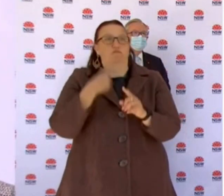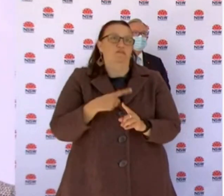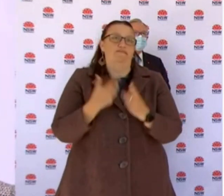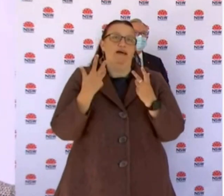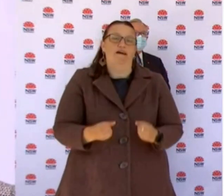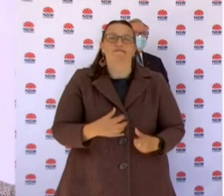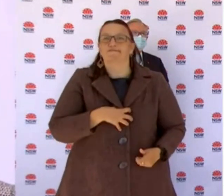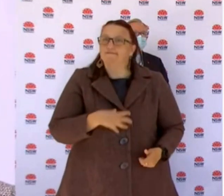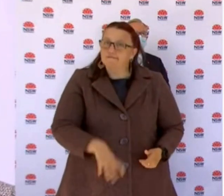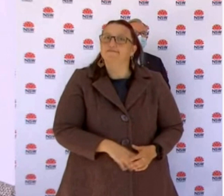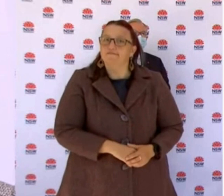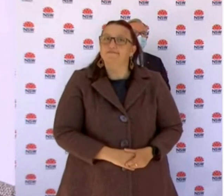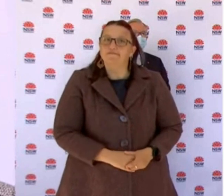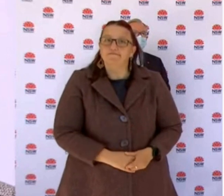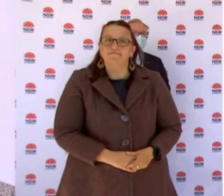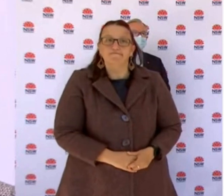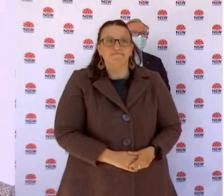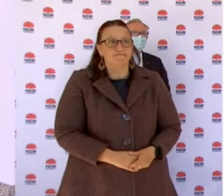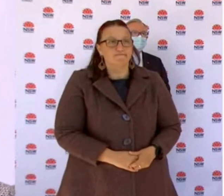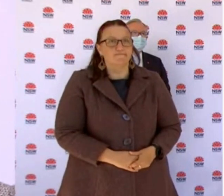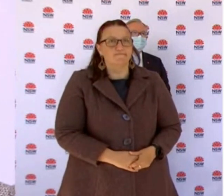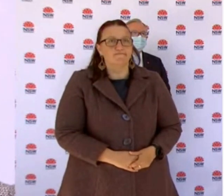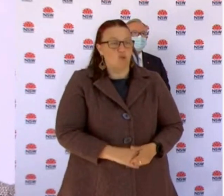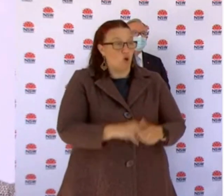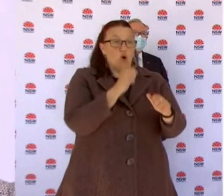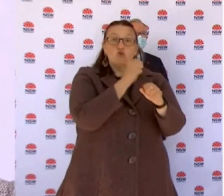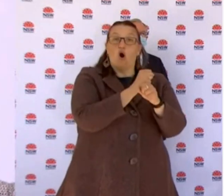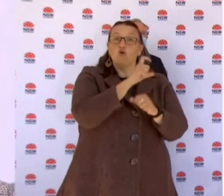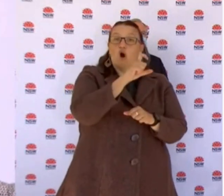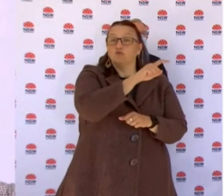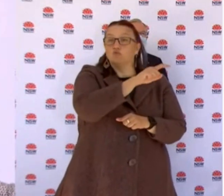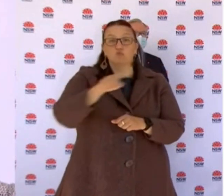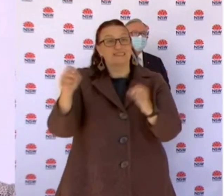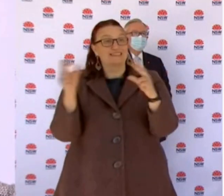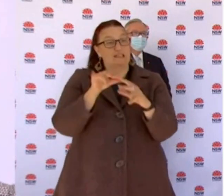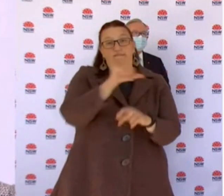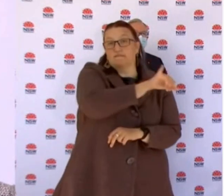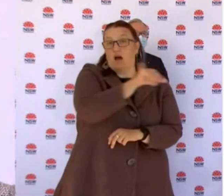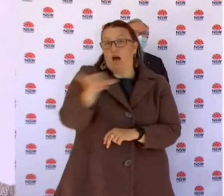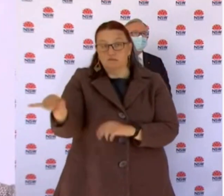say that, again, to highlight the Gold Coast to Sydney flight,